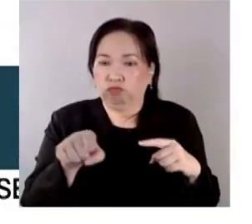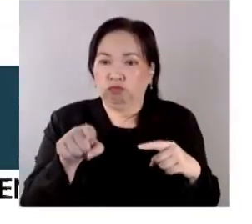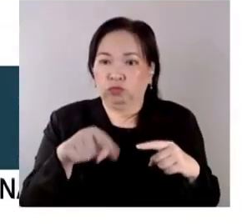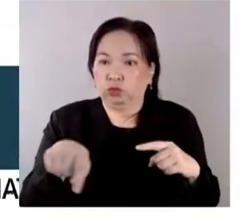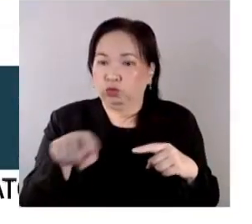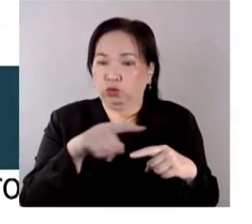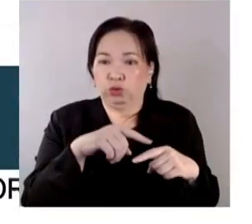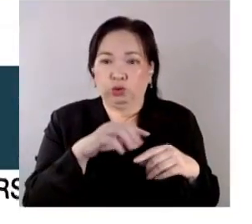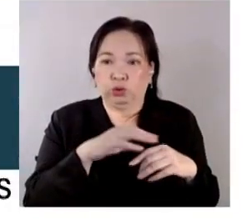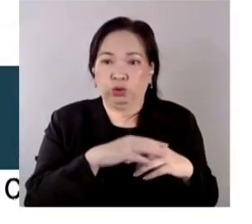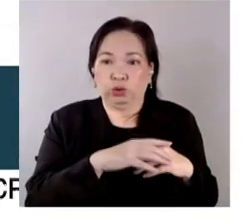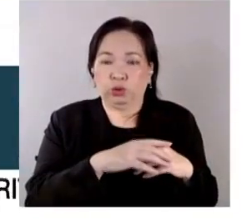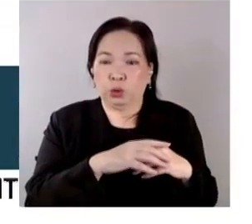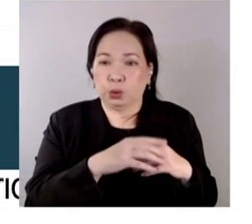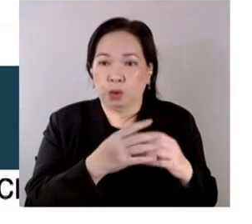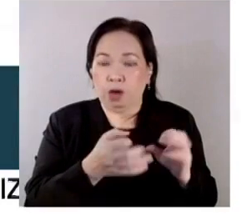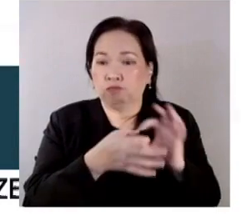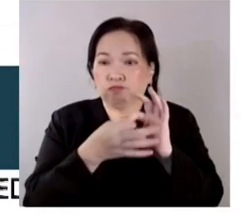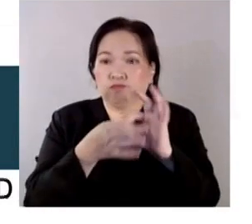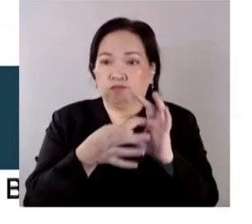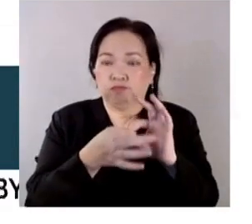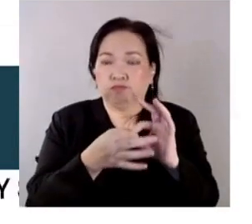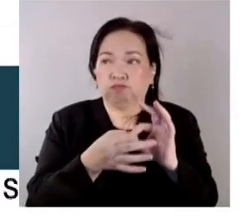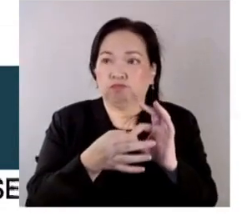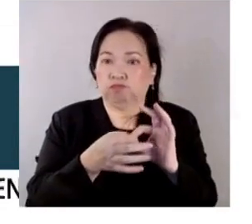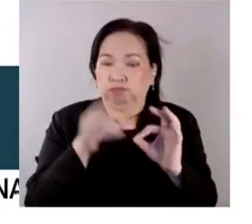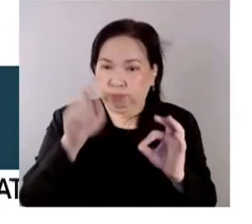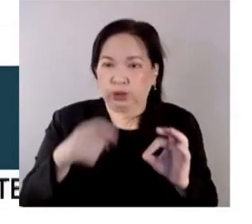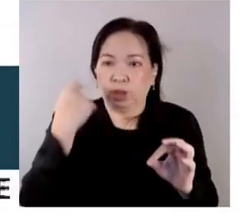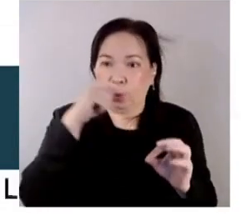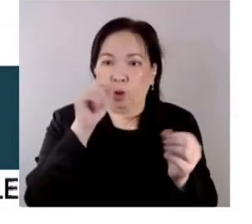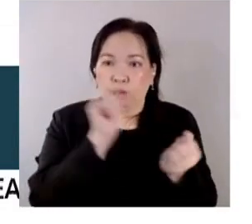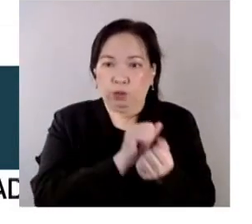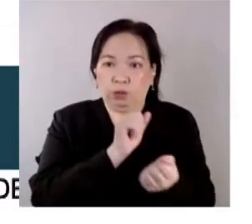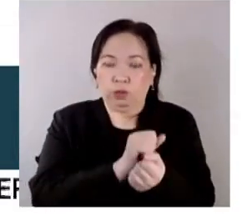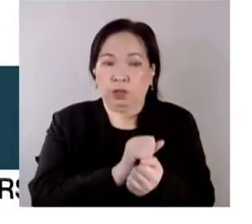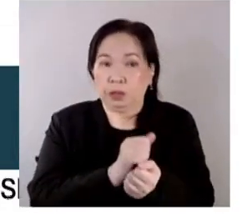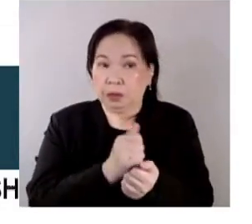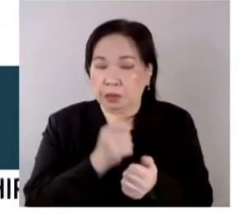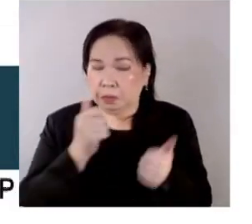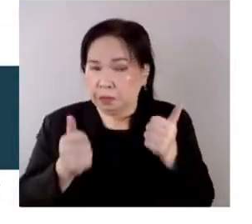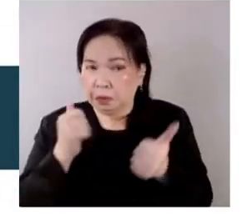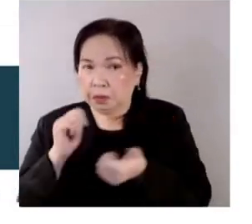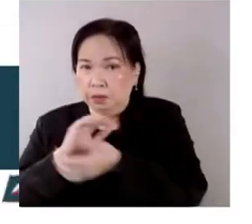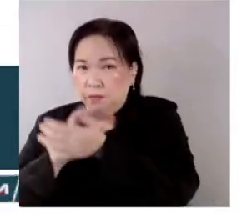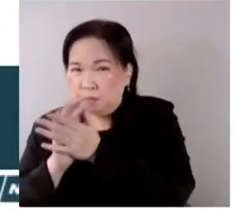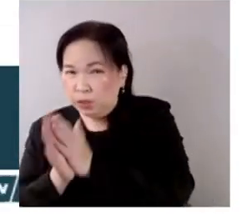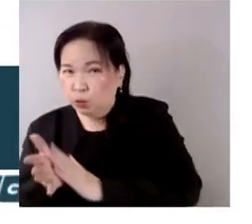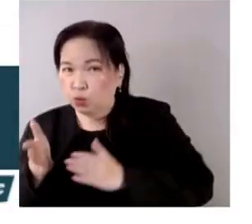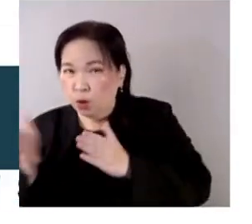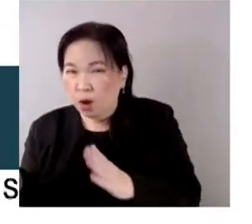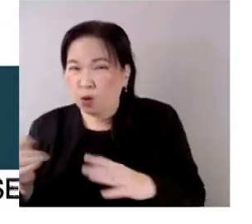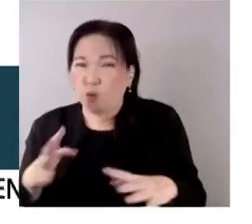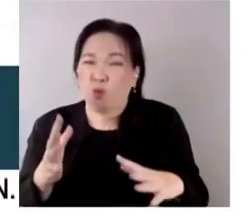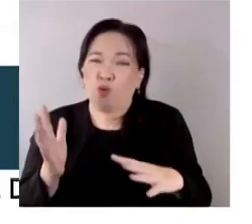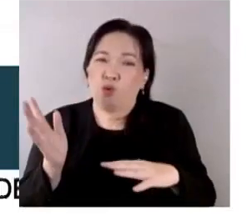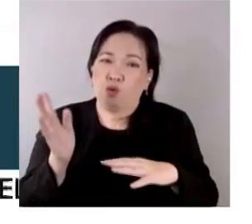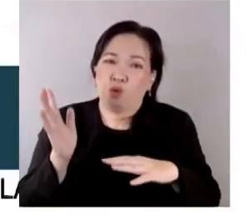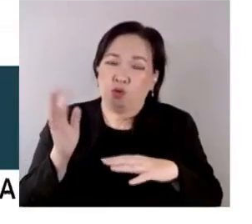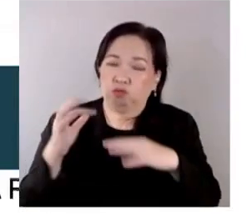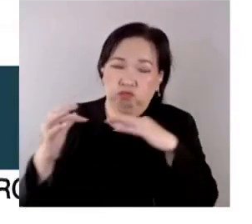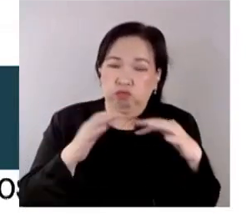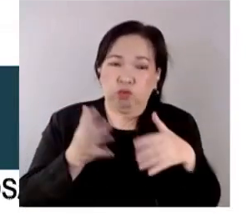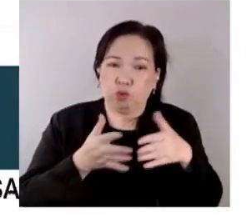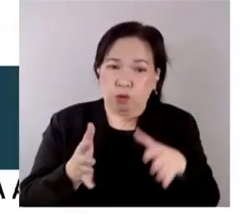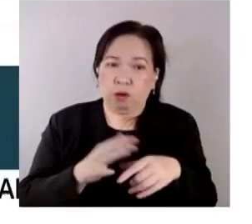that unification will be peaceful or not. And of course, you know, in a very indirect manner, they have already